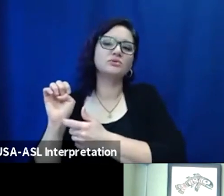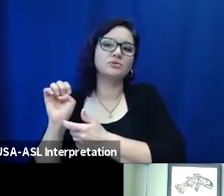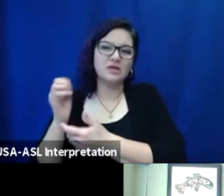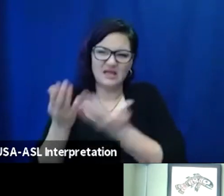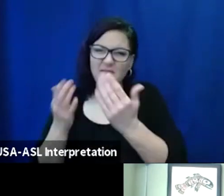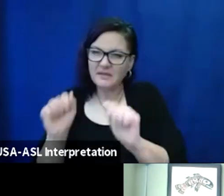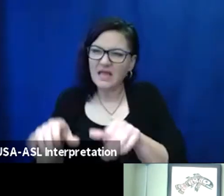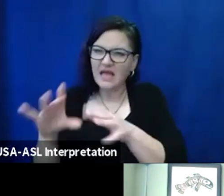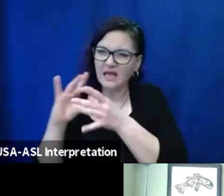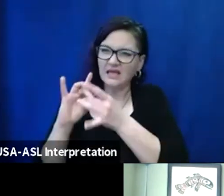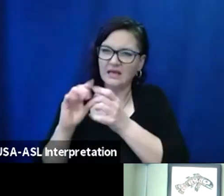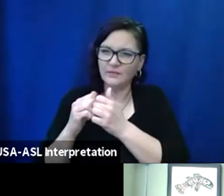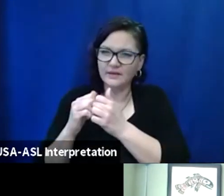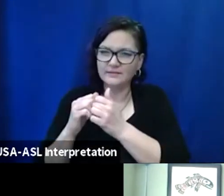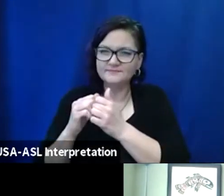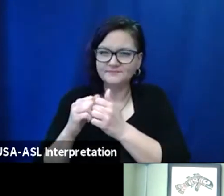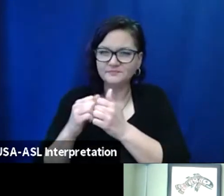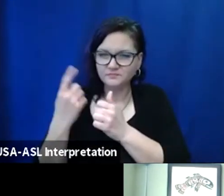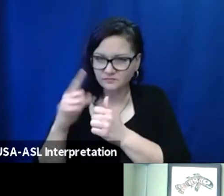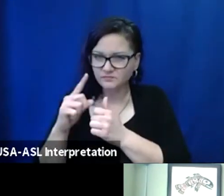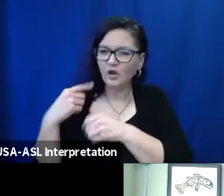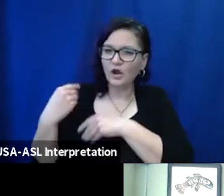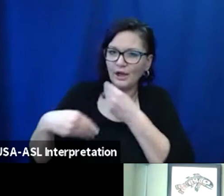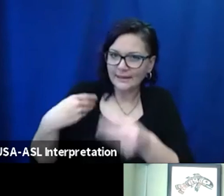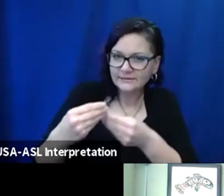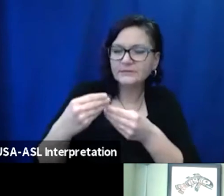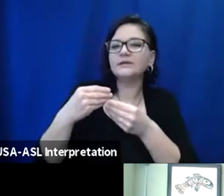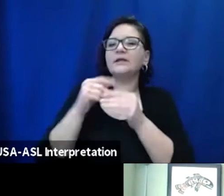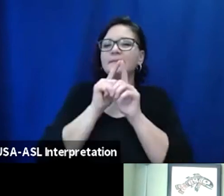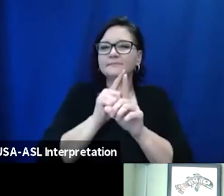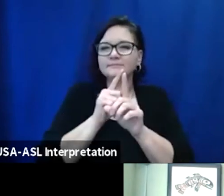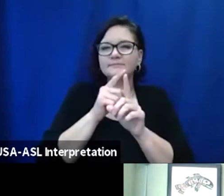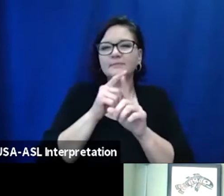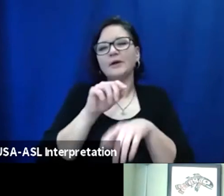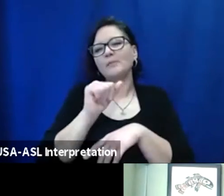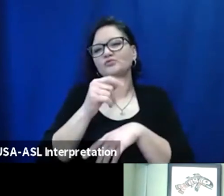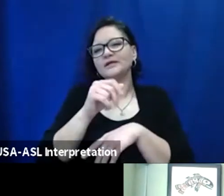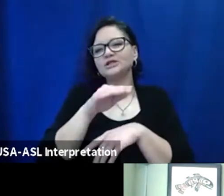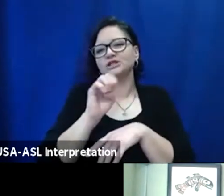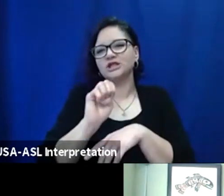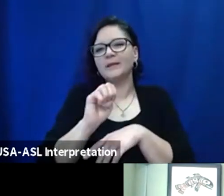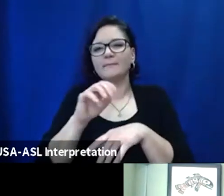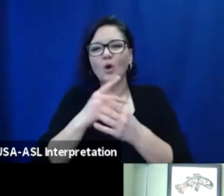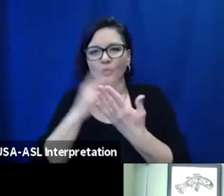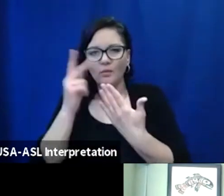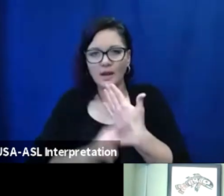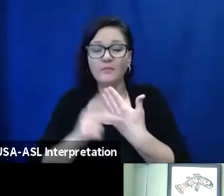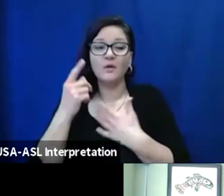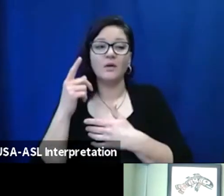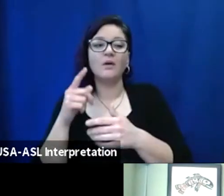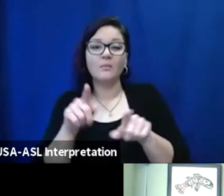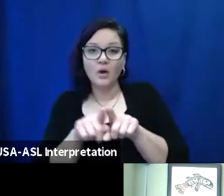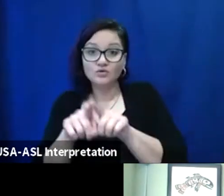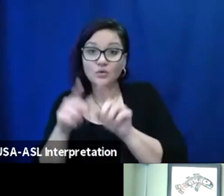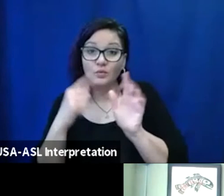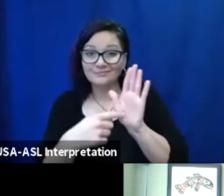connect with in our Heritage Arts Apprenticeship Program. And we're also going to encourage community showcases of veteran artists to